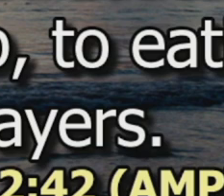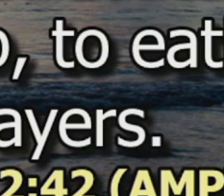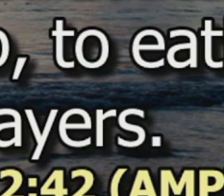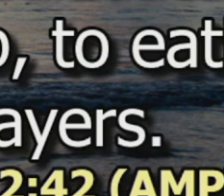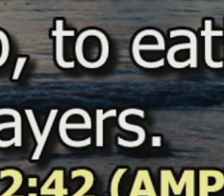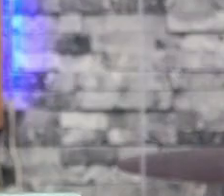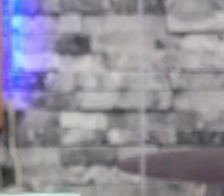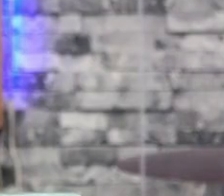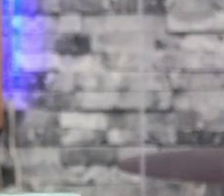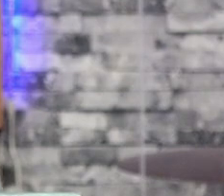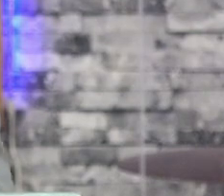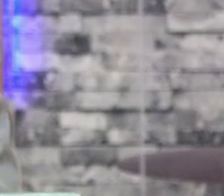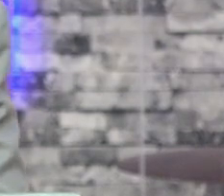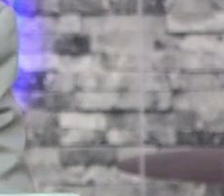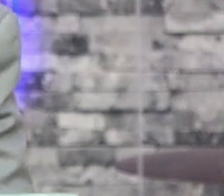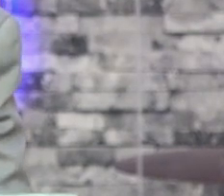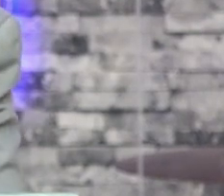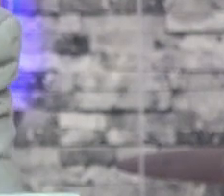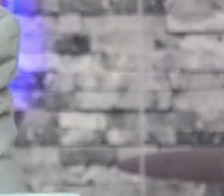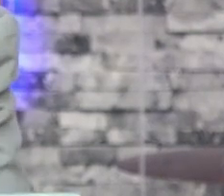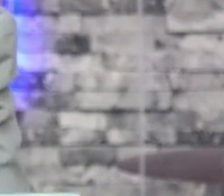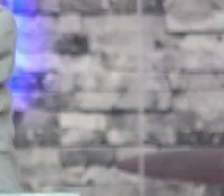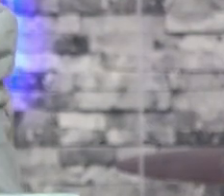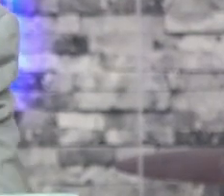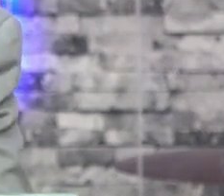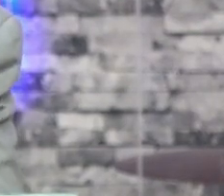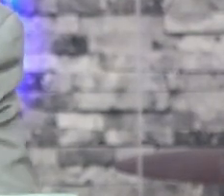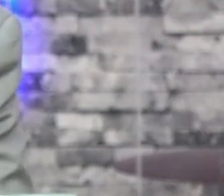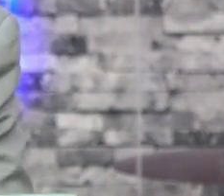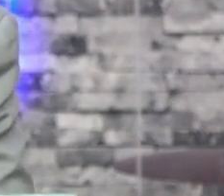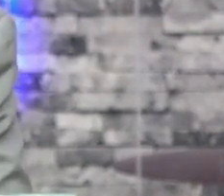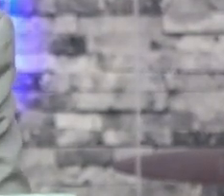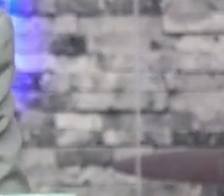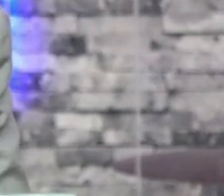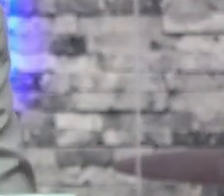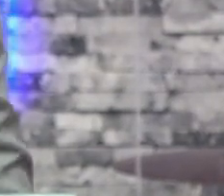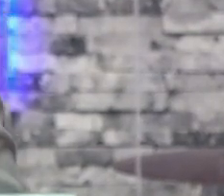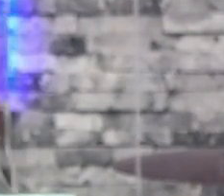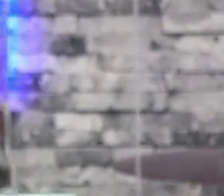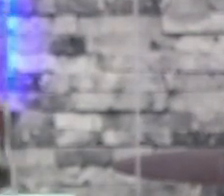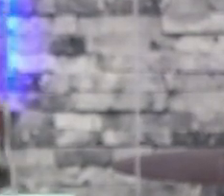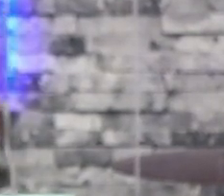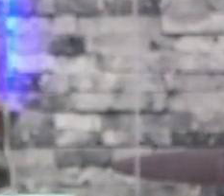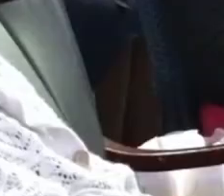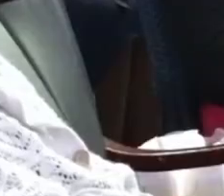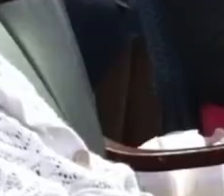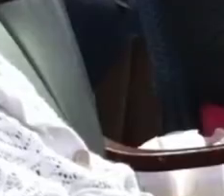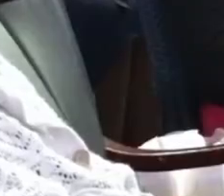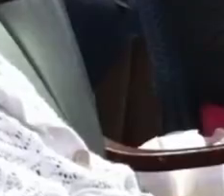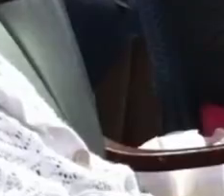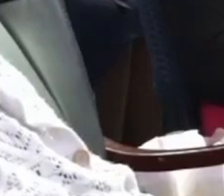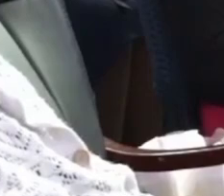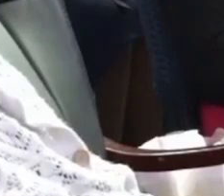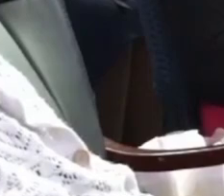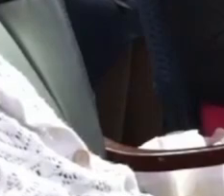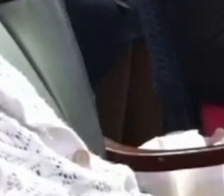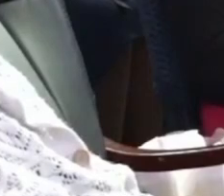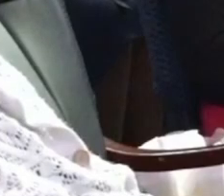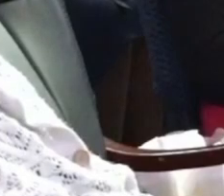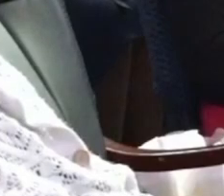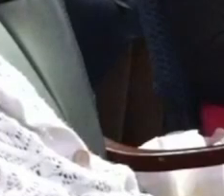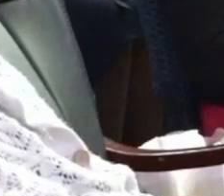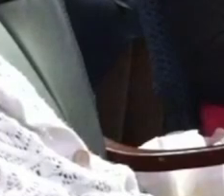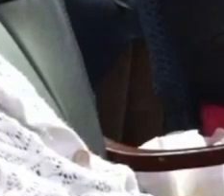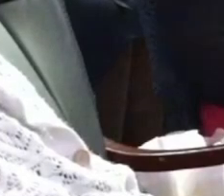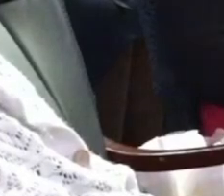is fellowship? Ushirika ni nini? I'll try to tell us what is fellowship. Tajaribu kufafanua ushirika ni nini. Fellowship is a